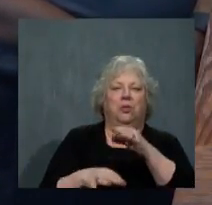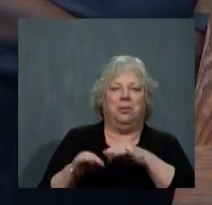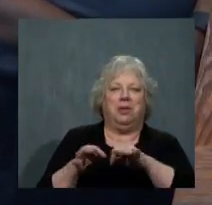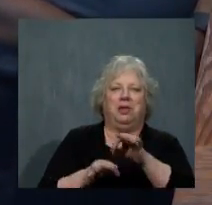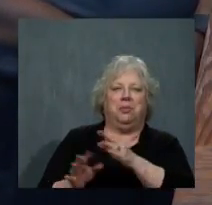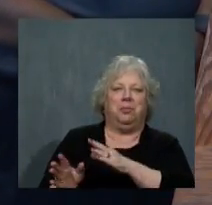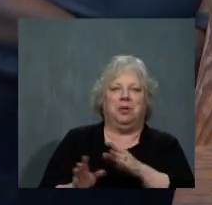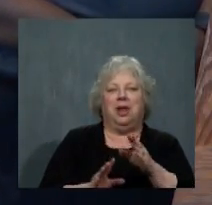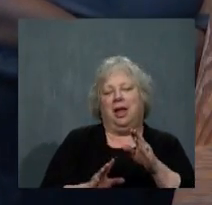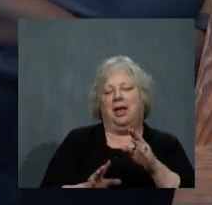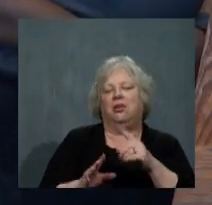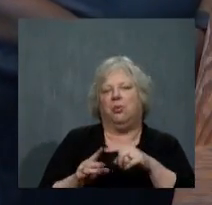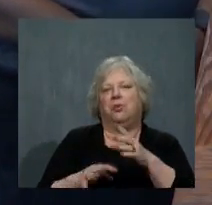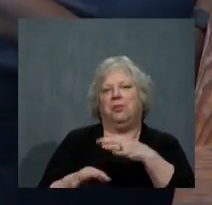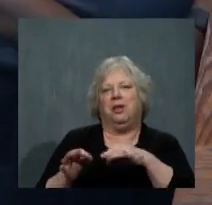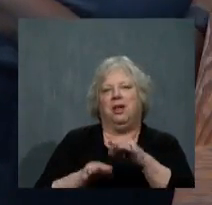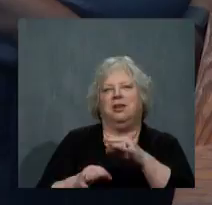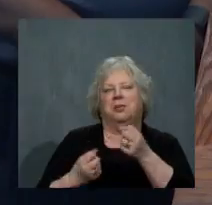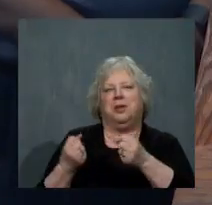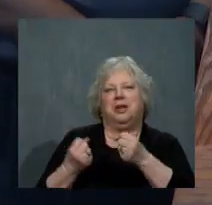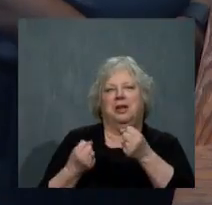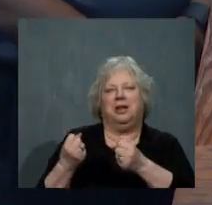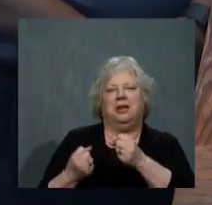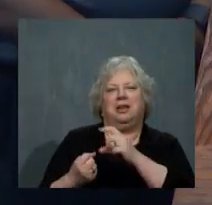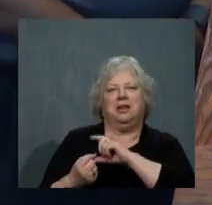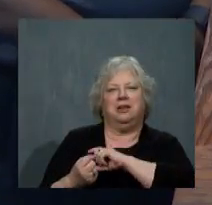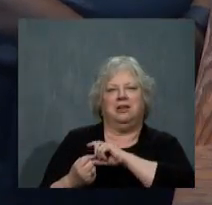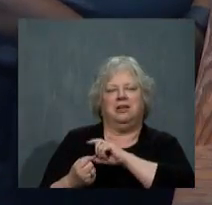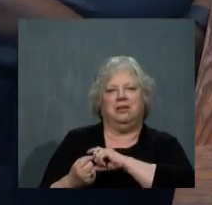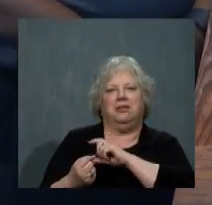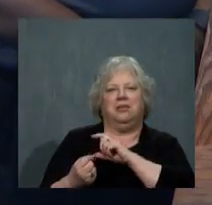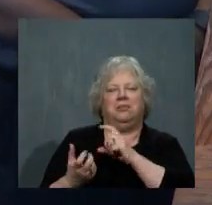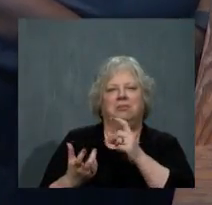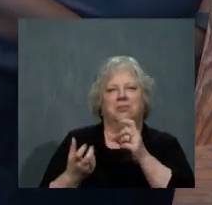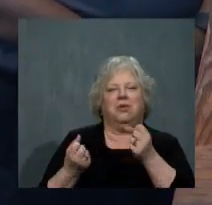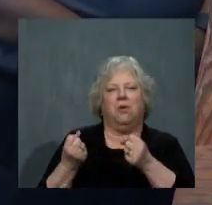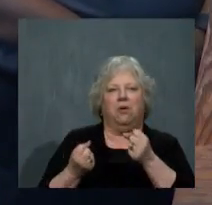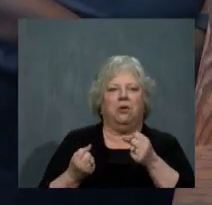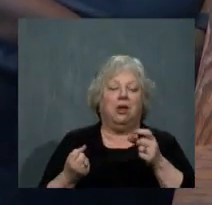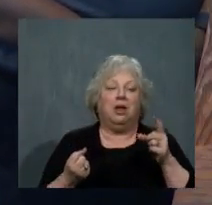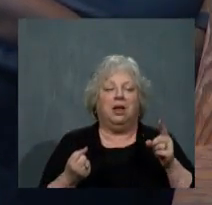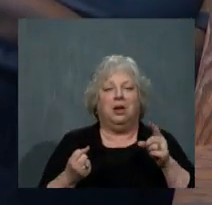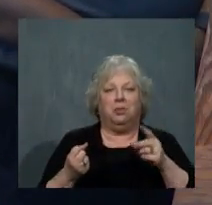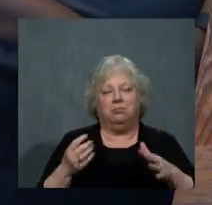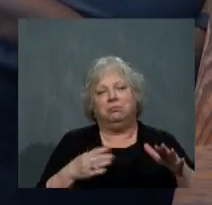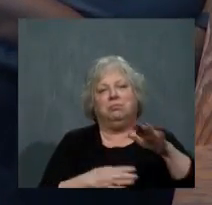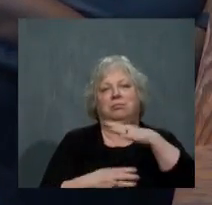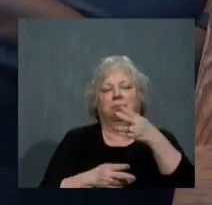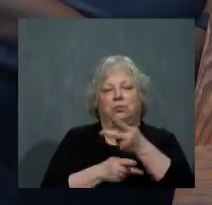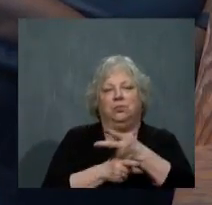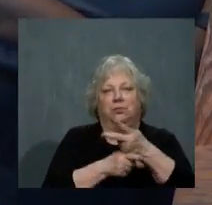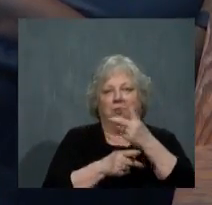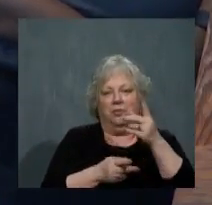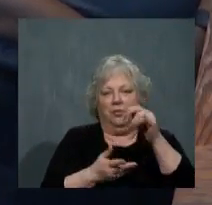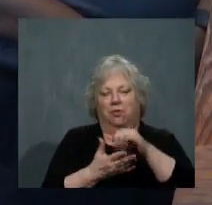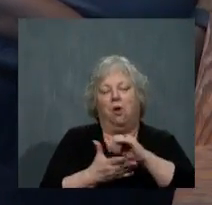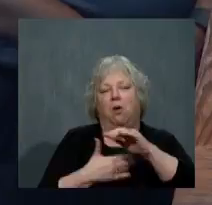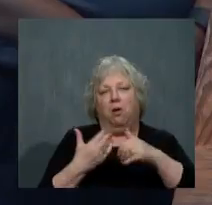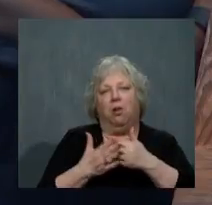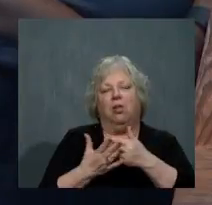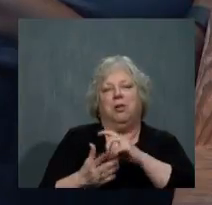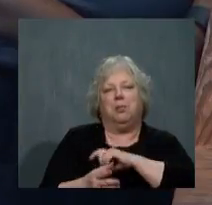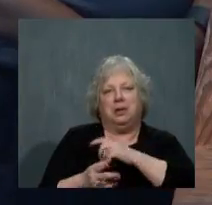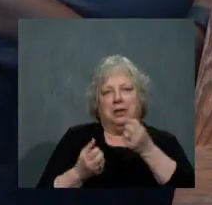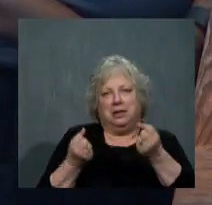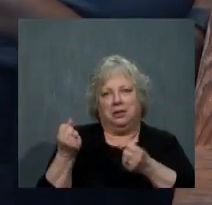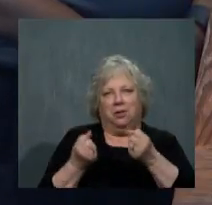plan for police cars, and he was over, you know, that area of all of our police cars. So I find